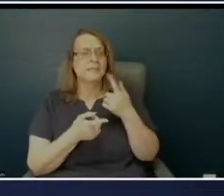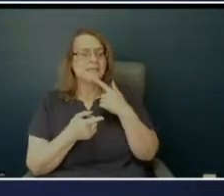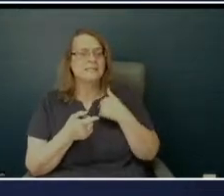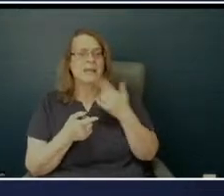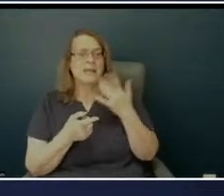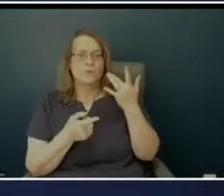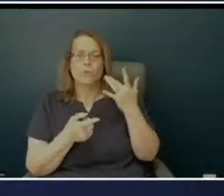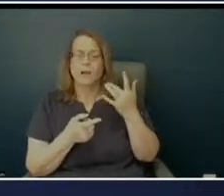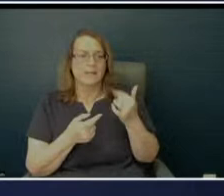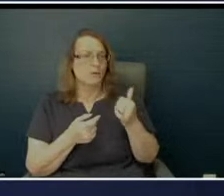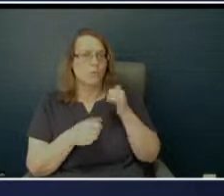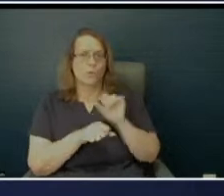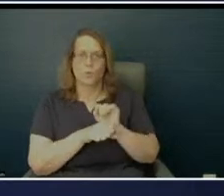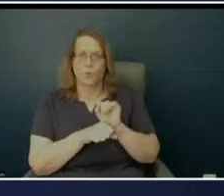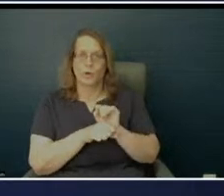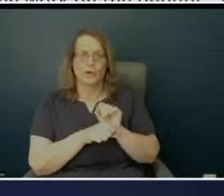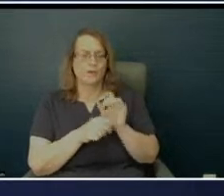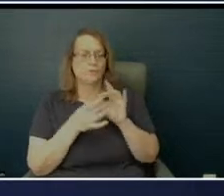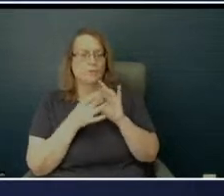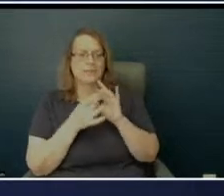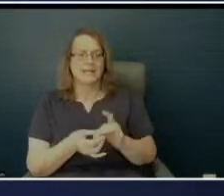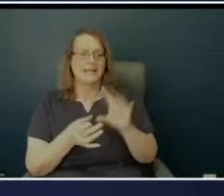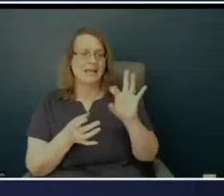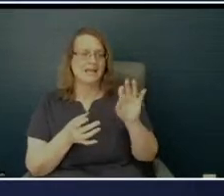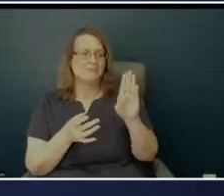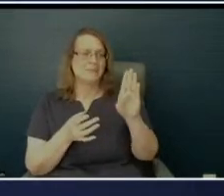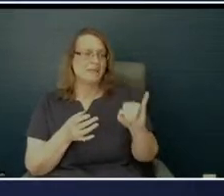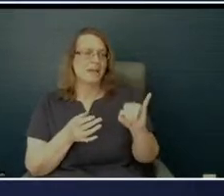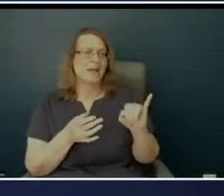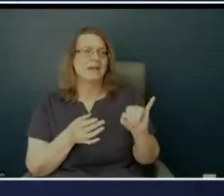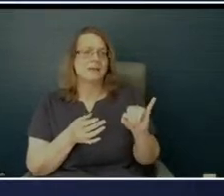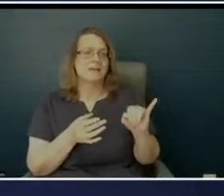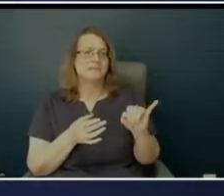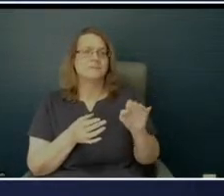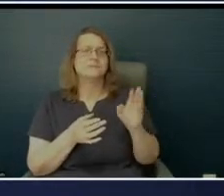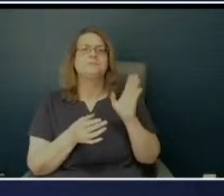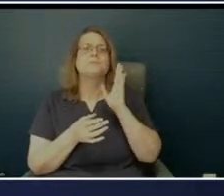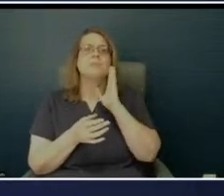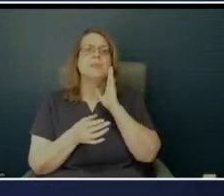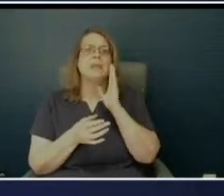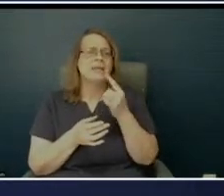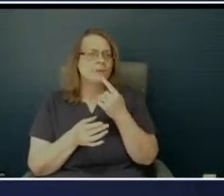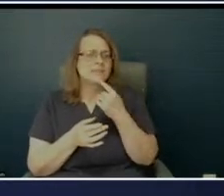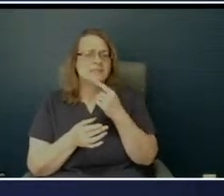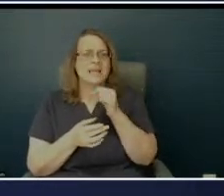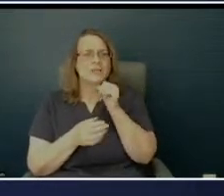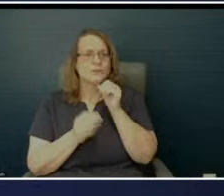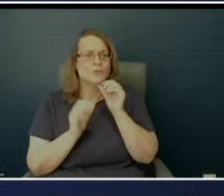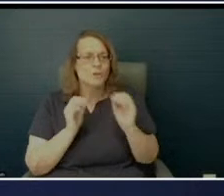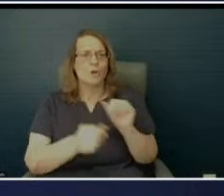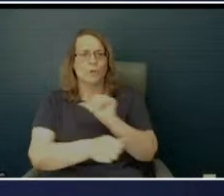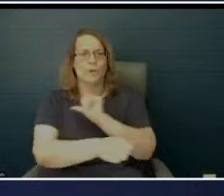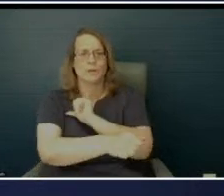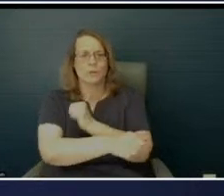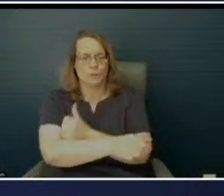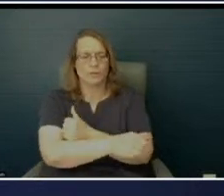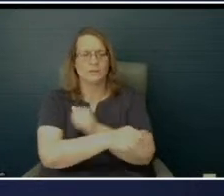work, especially with the FBI. They will view it as not having the authority to enforce what needs to be